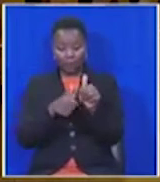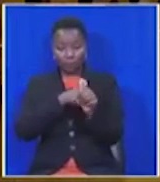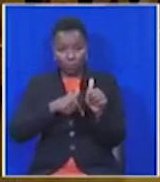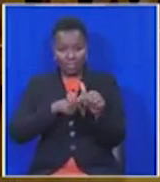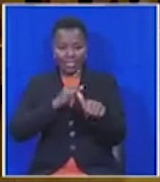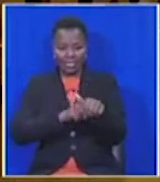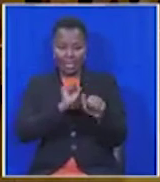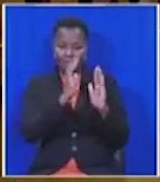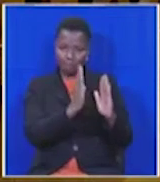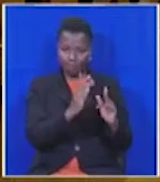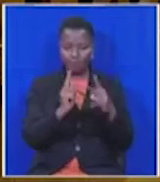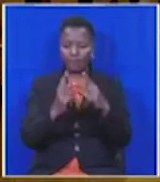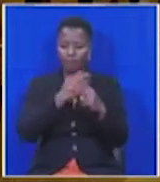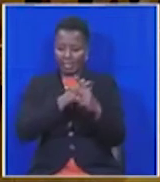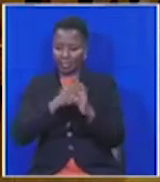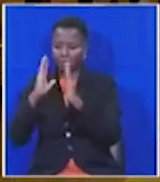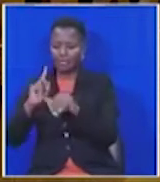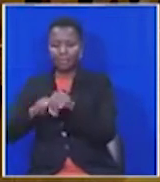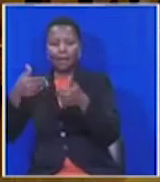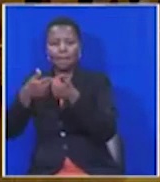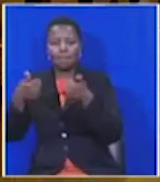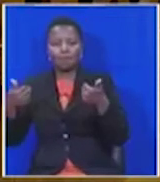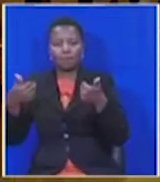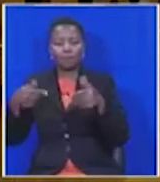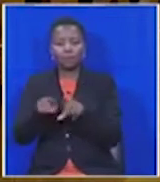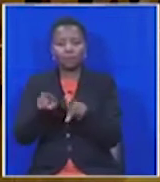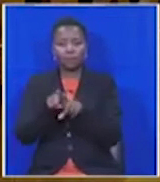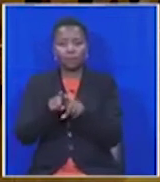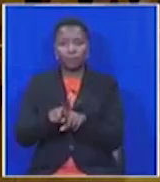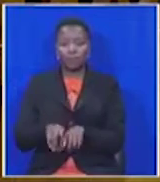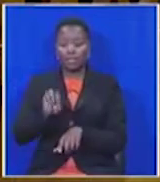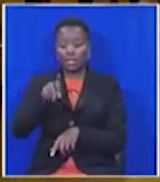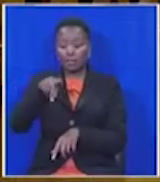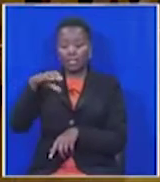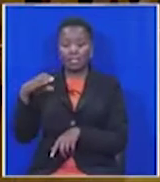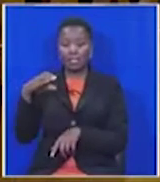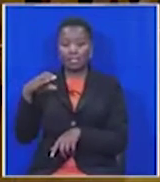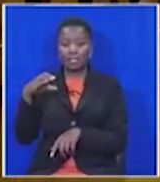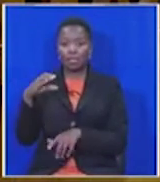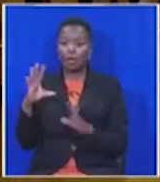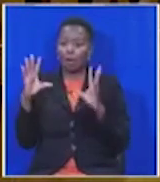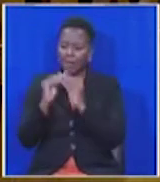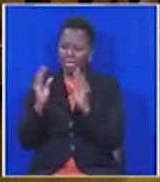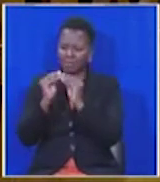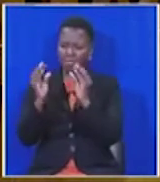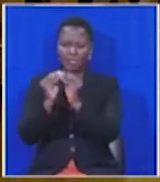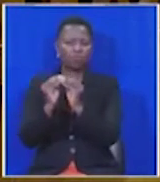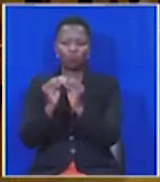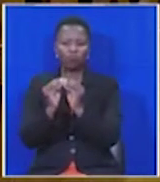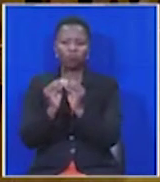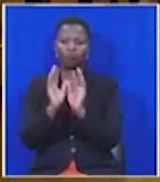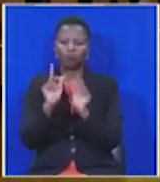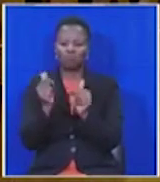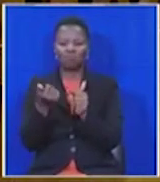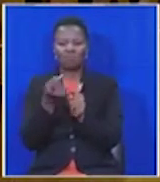we did well there. I think we did well in making EPCs will now be known as mini plenaries. And I think other such debates